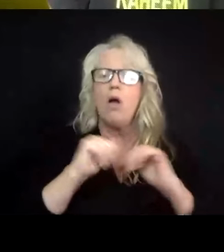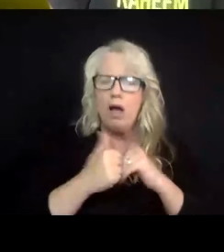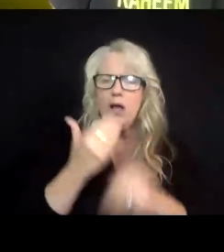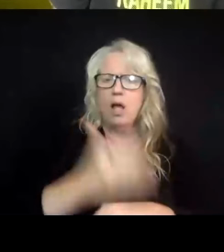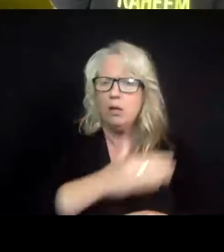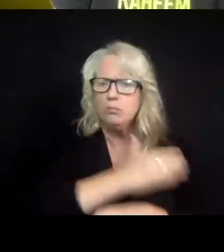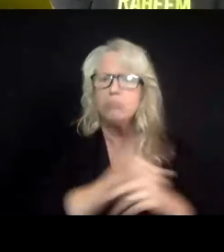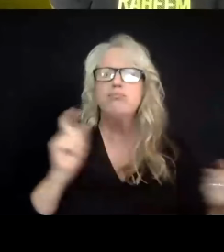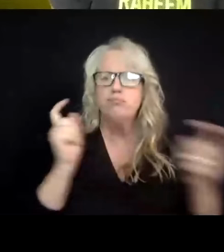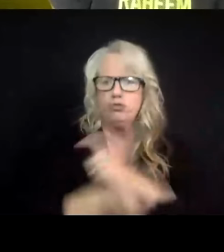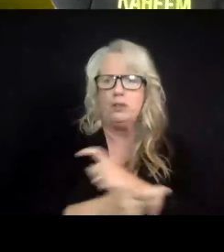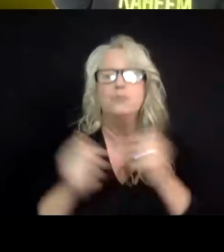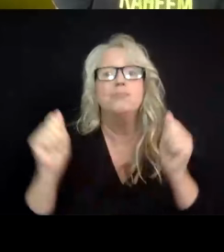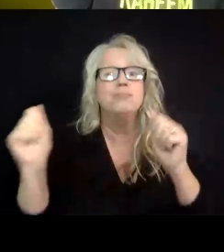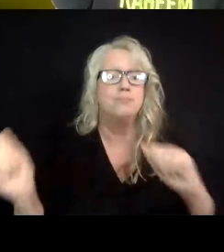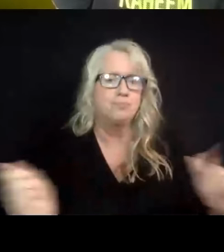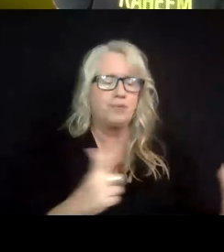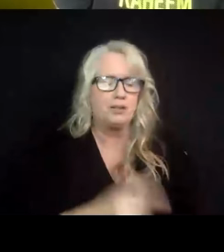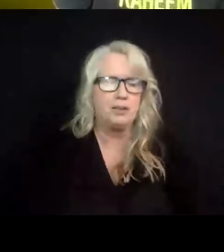Next slide.